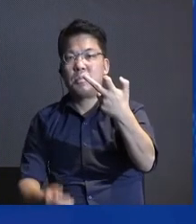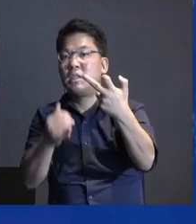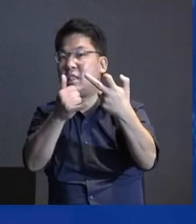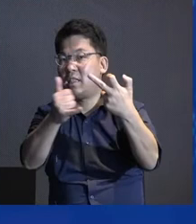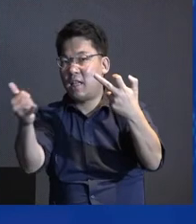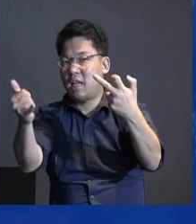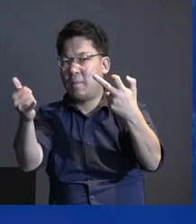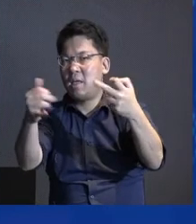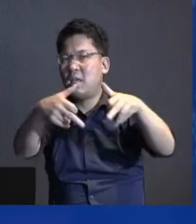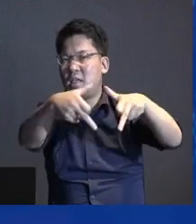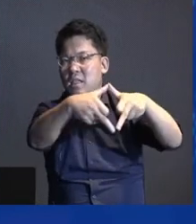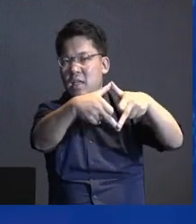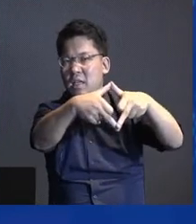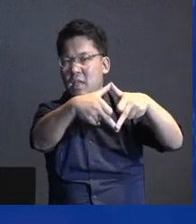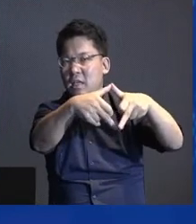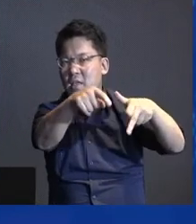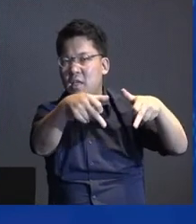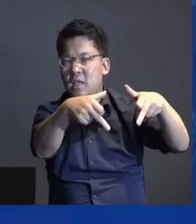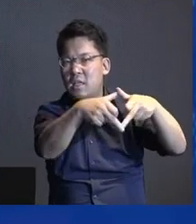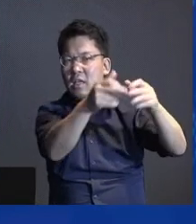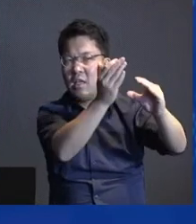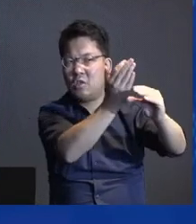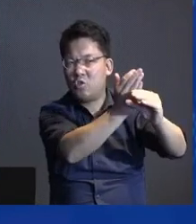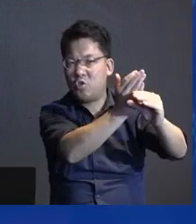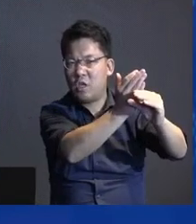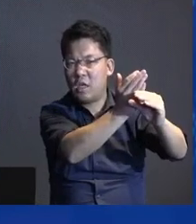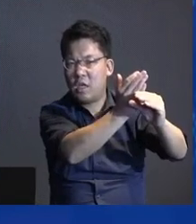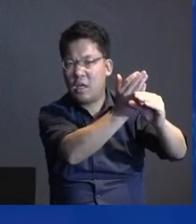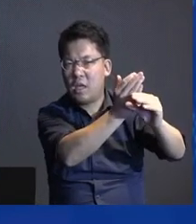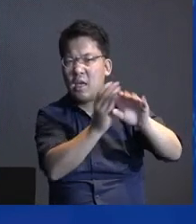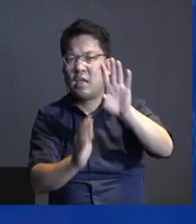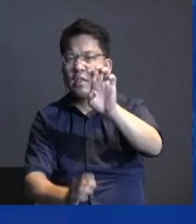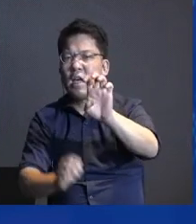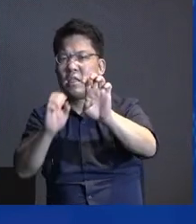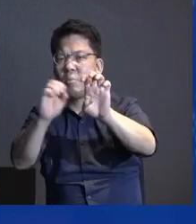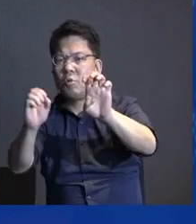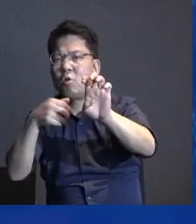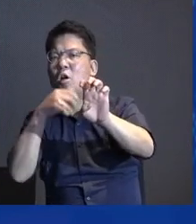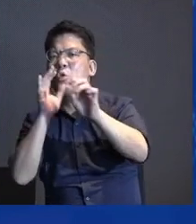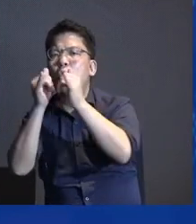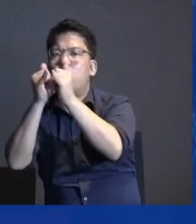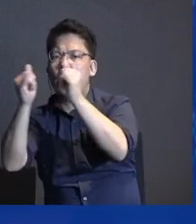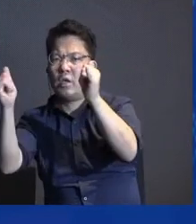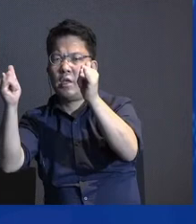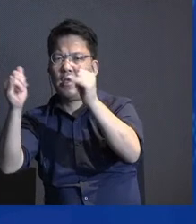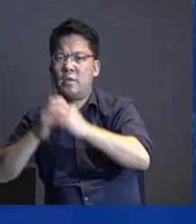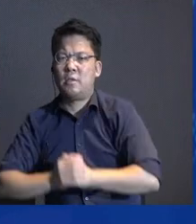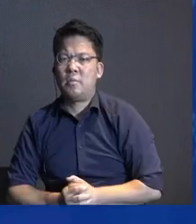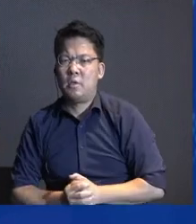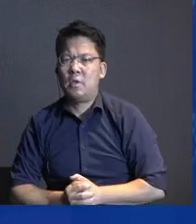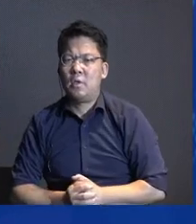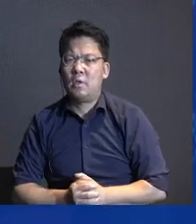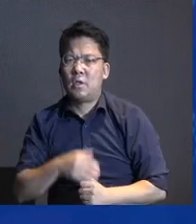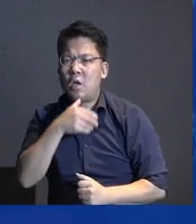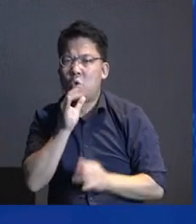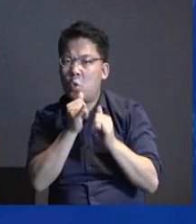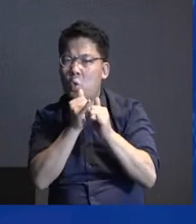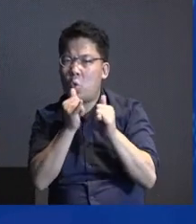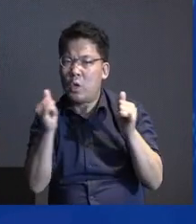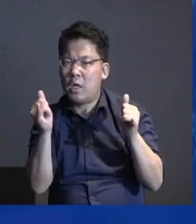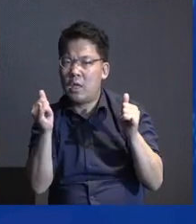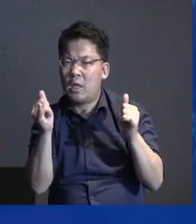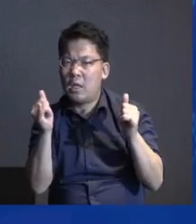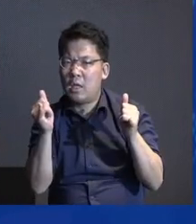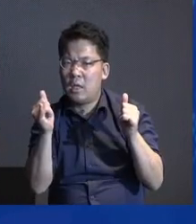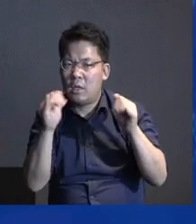In this slide, the number of the aging population is classified by Thai into 92.6% of